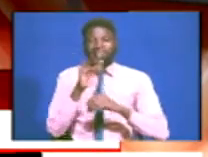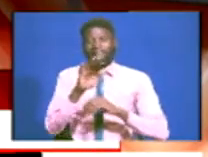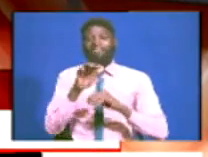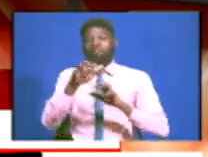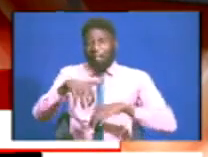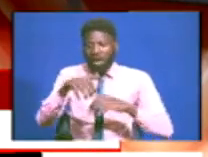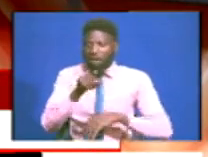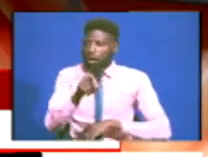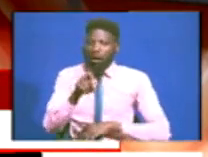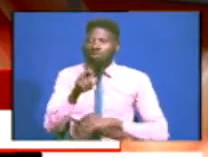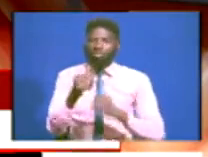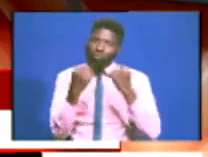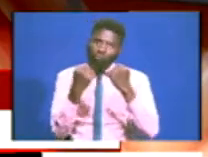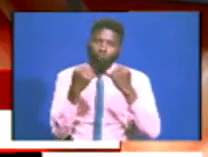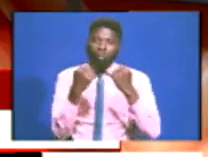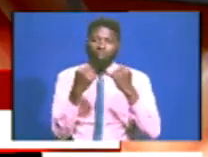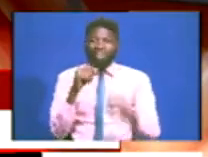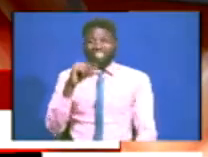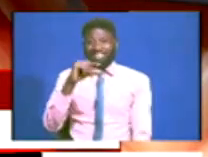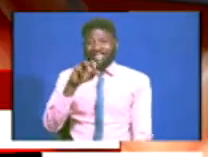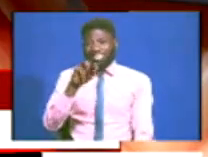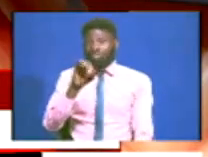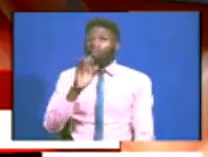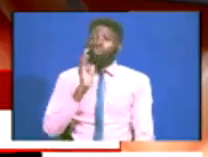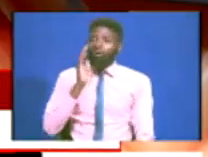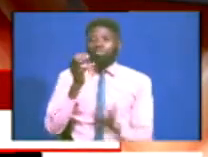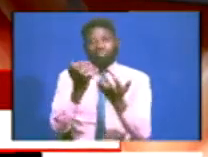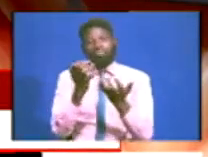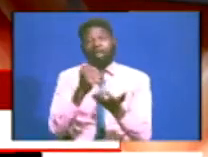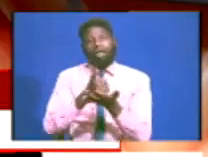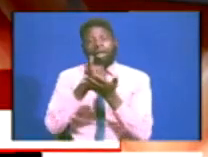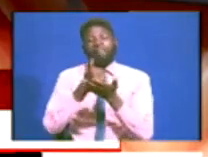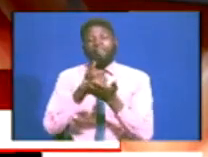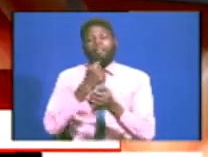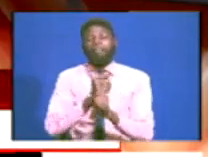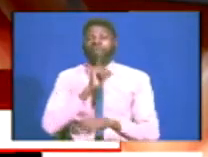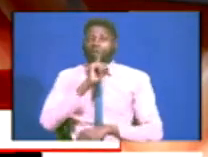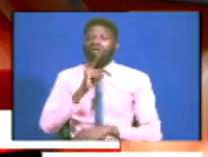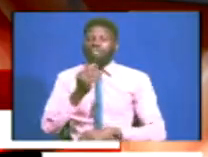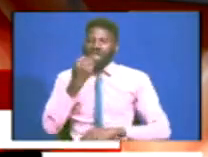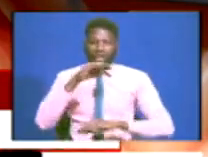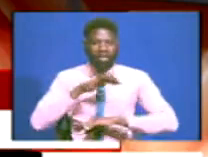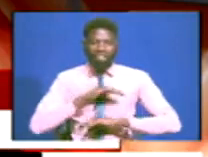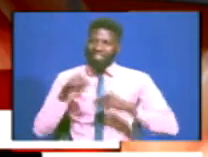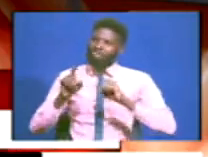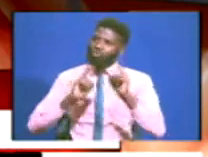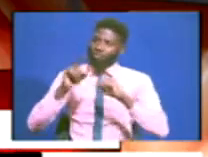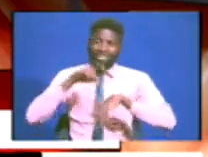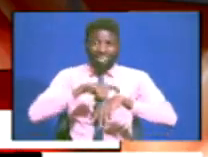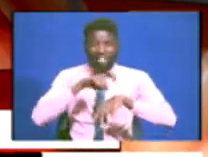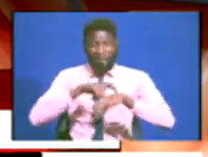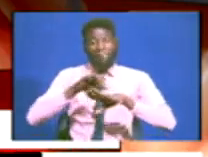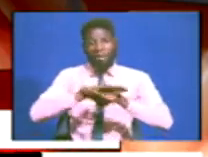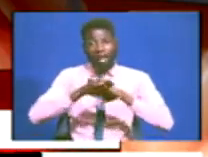will inevitably be needed to guarantee food security. He said this during an annual biosafety conference in